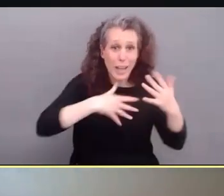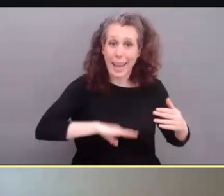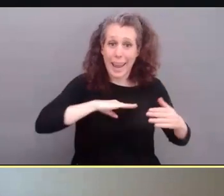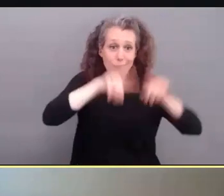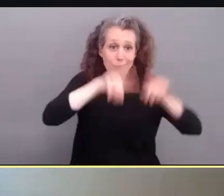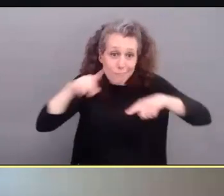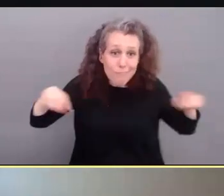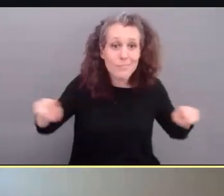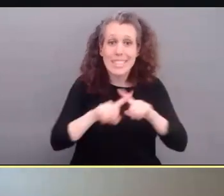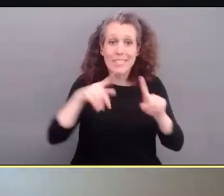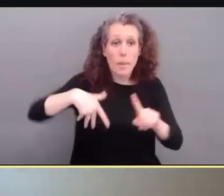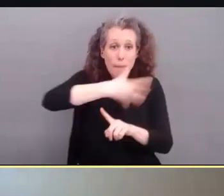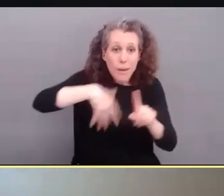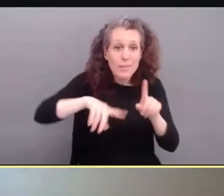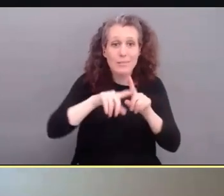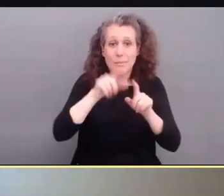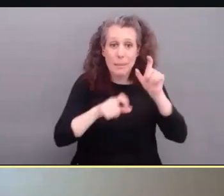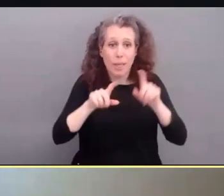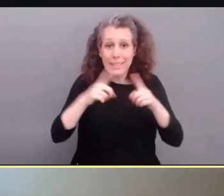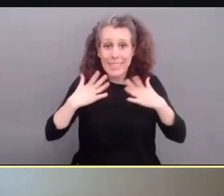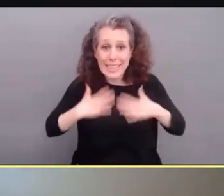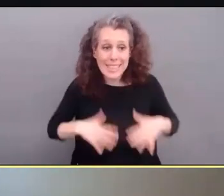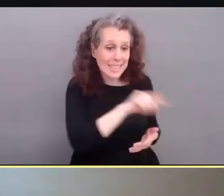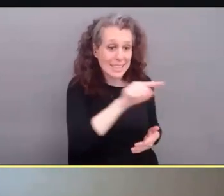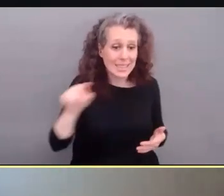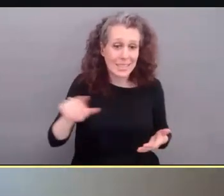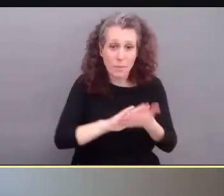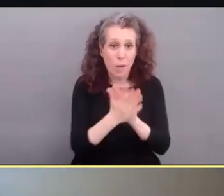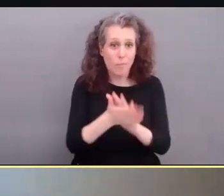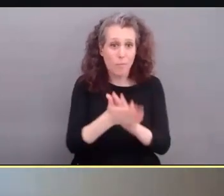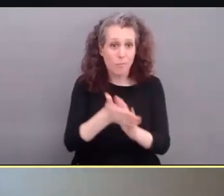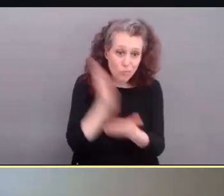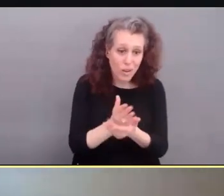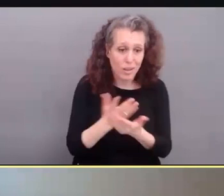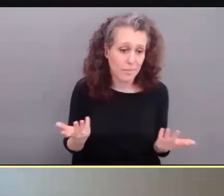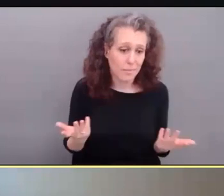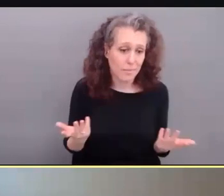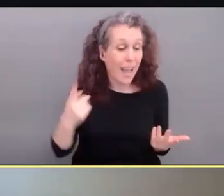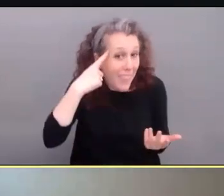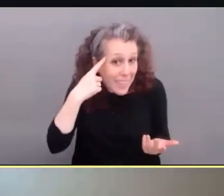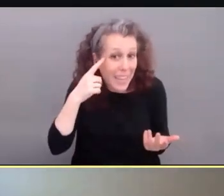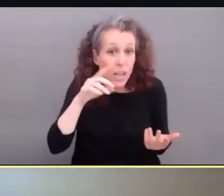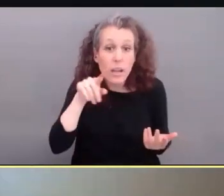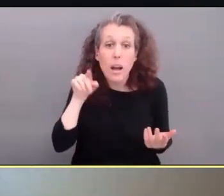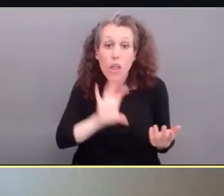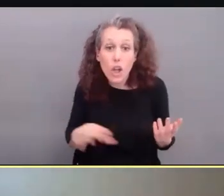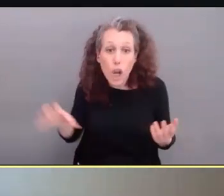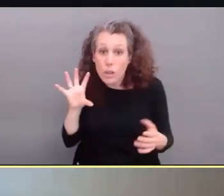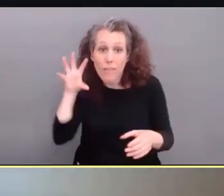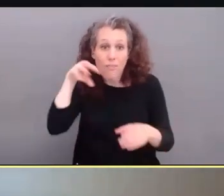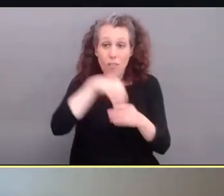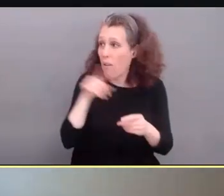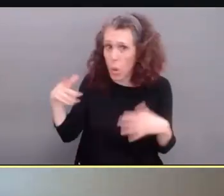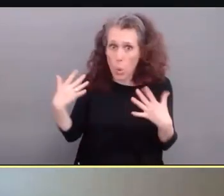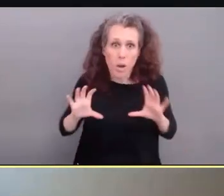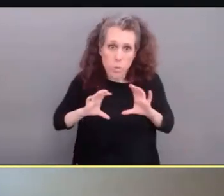and making it a reality. So at least I think the countries who have participated have been really going into this in a